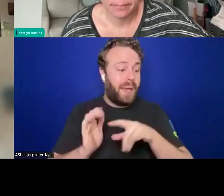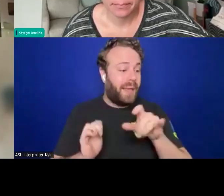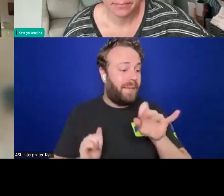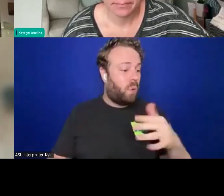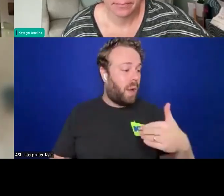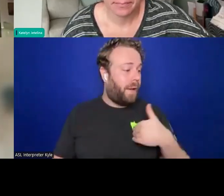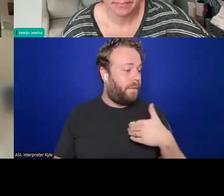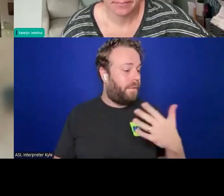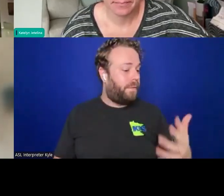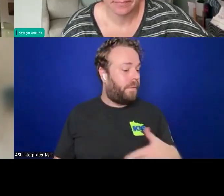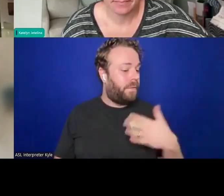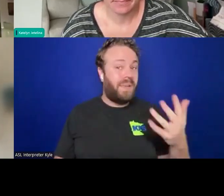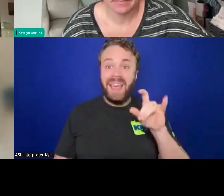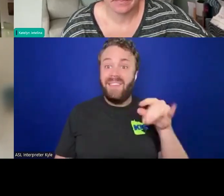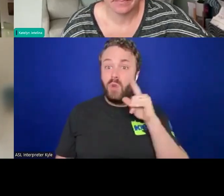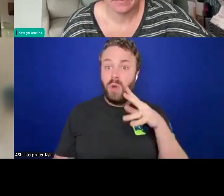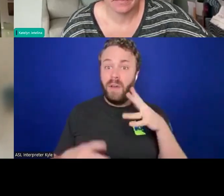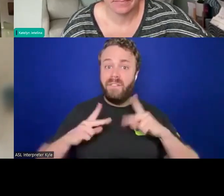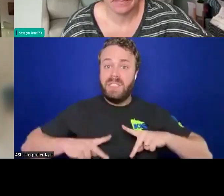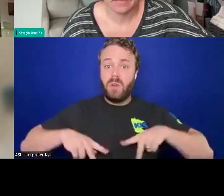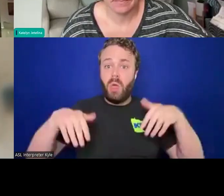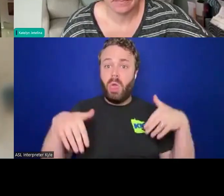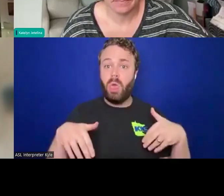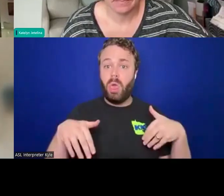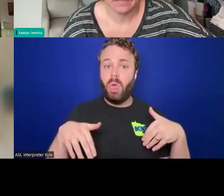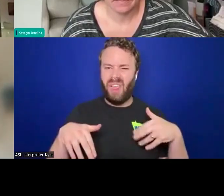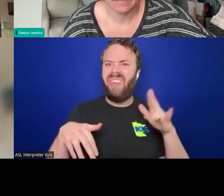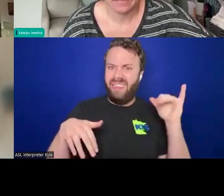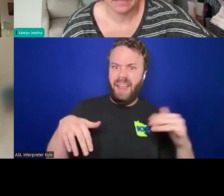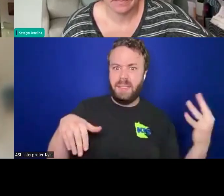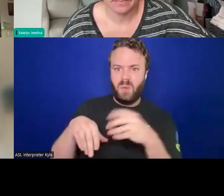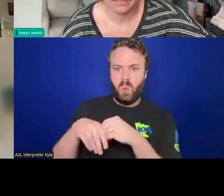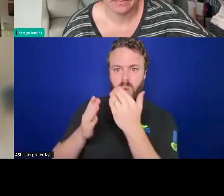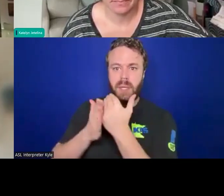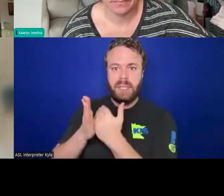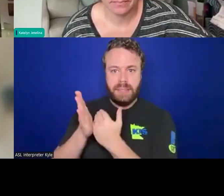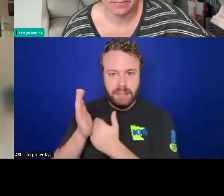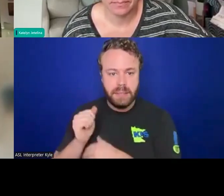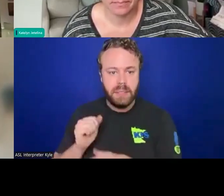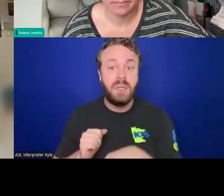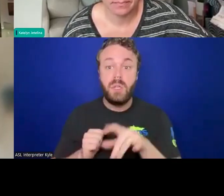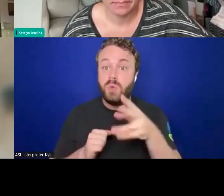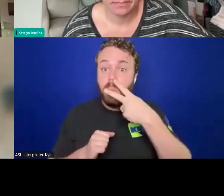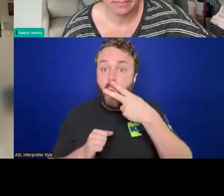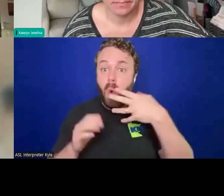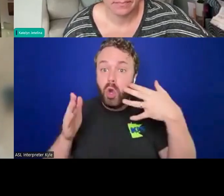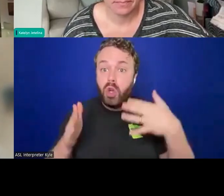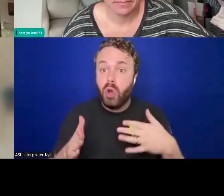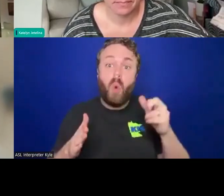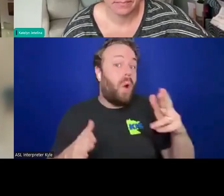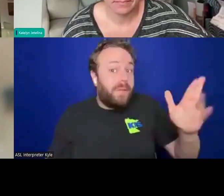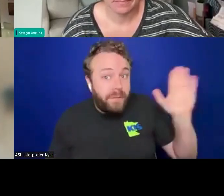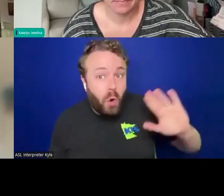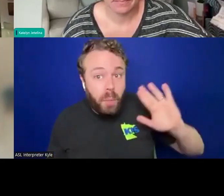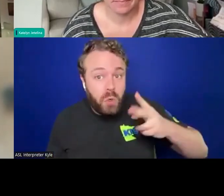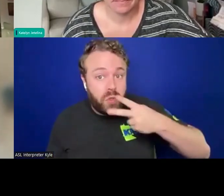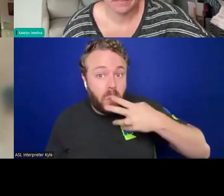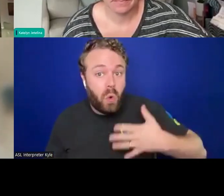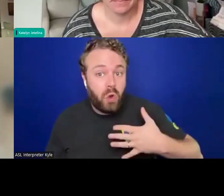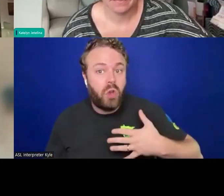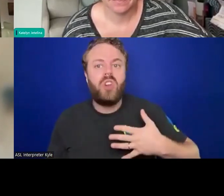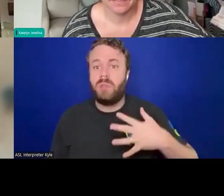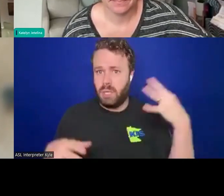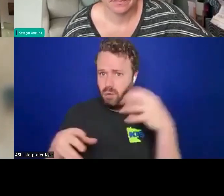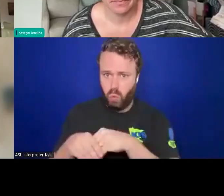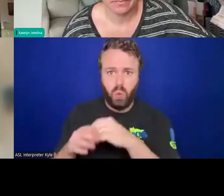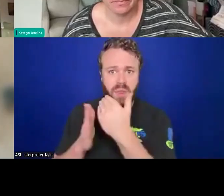if you are physically inactive, that is on the list of qualifying conditions. If you are a smoker or a former smoker, that is